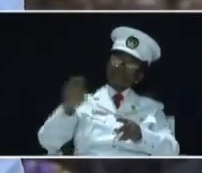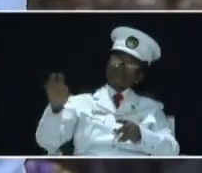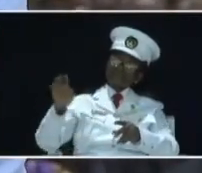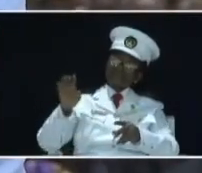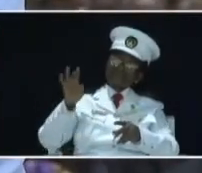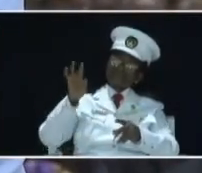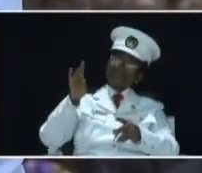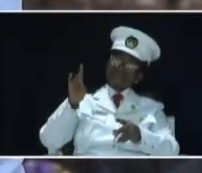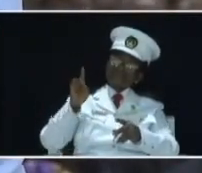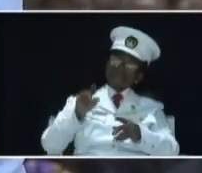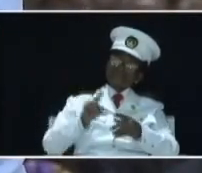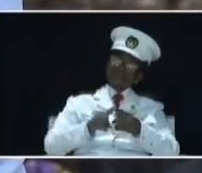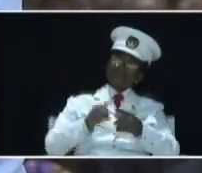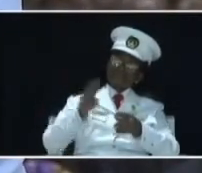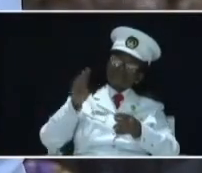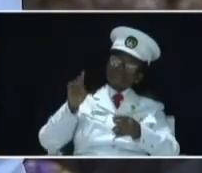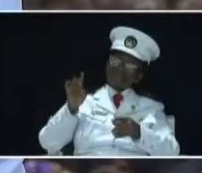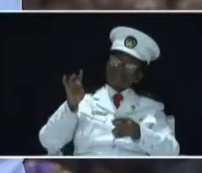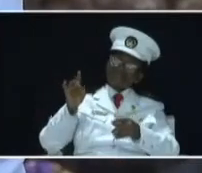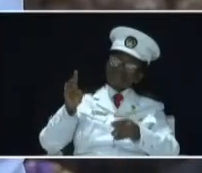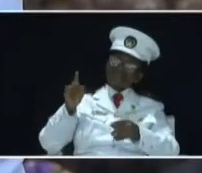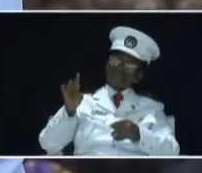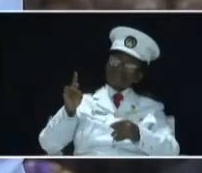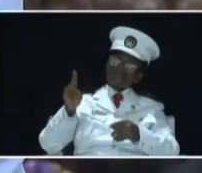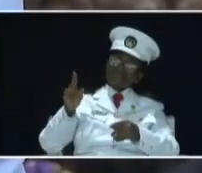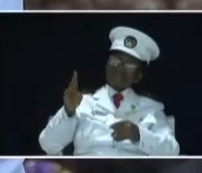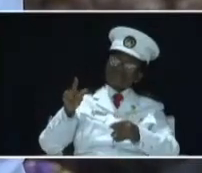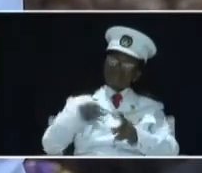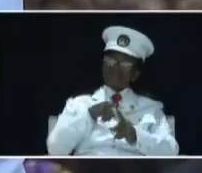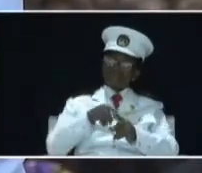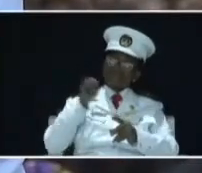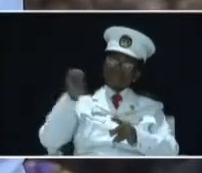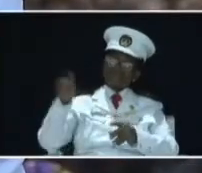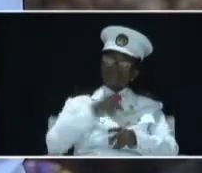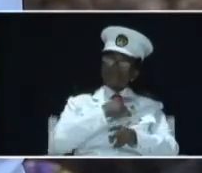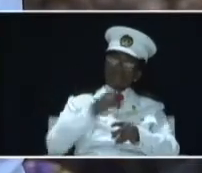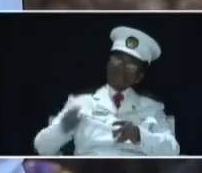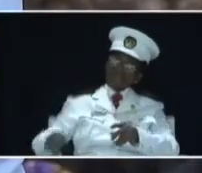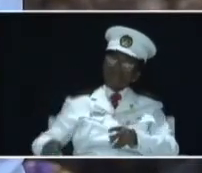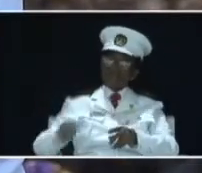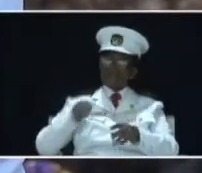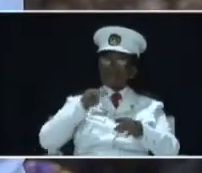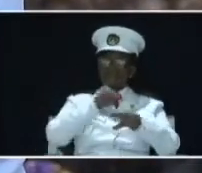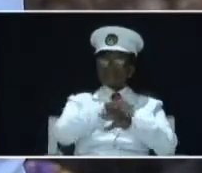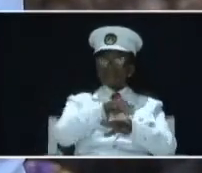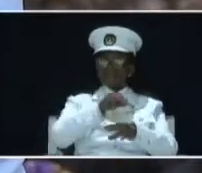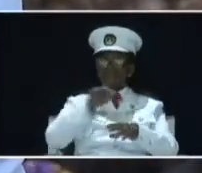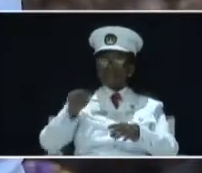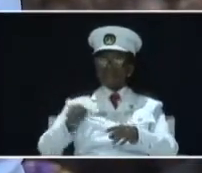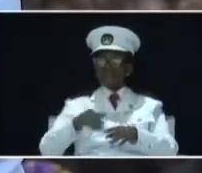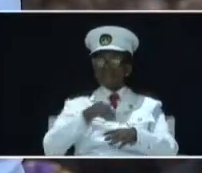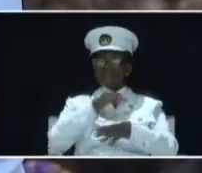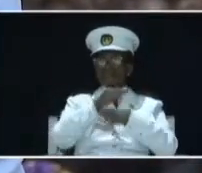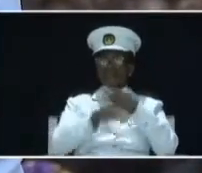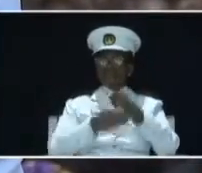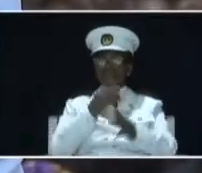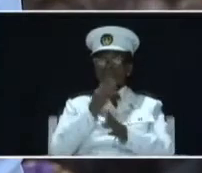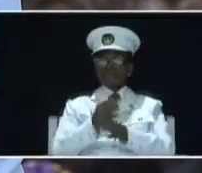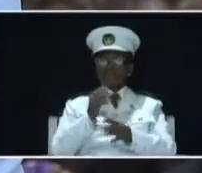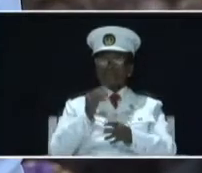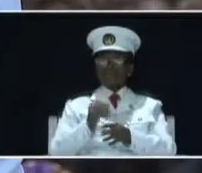17, when a king sent a whole army to go and arrest